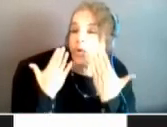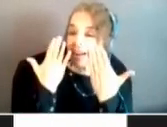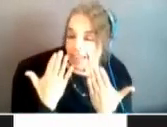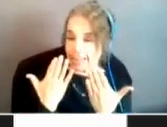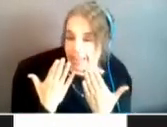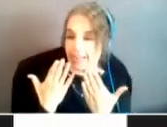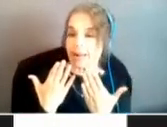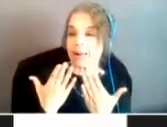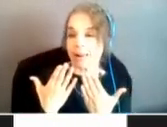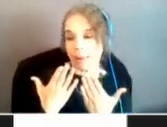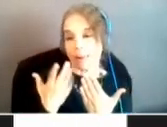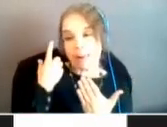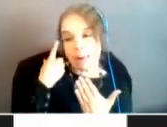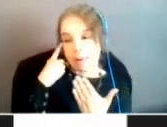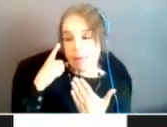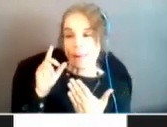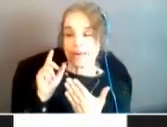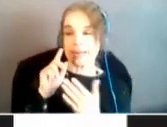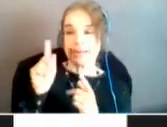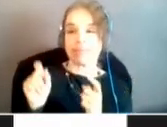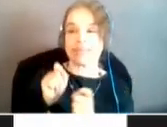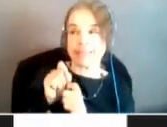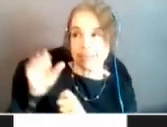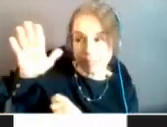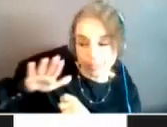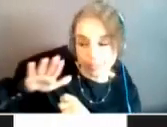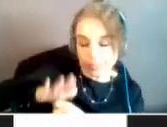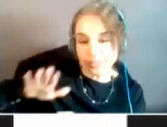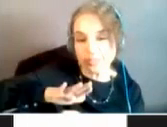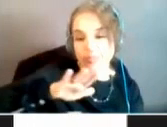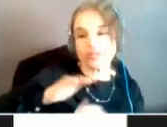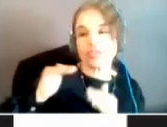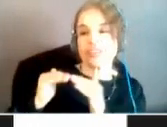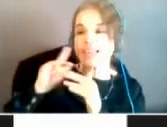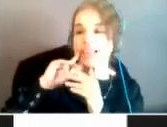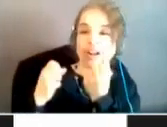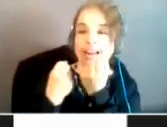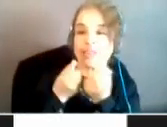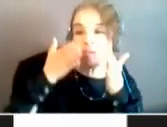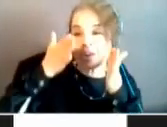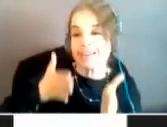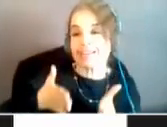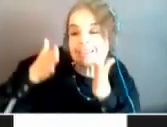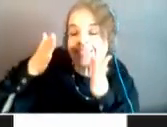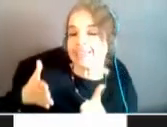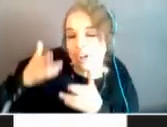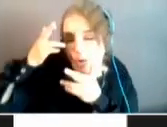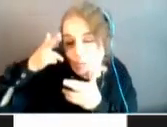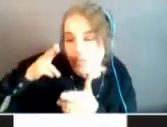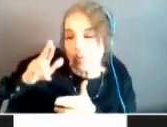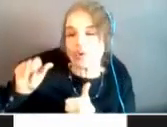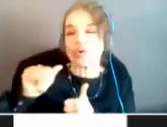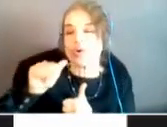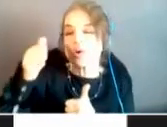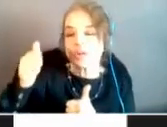resources for our specific area. And they can even support individuals regarding certain or